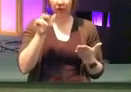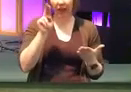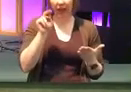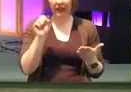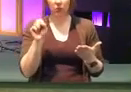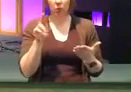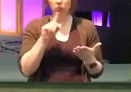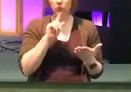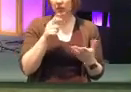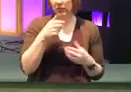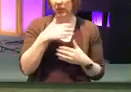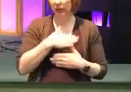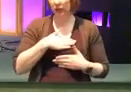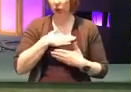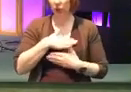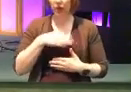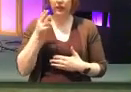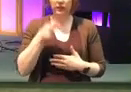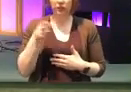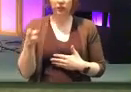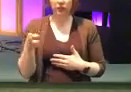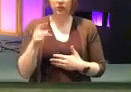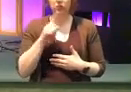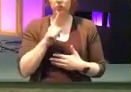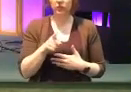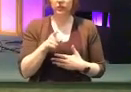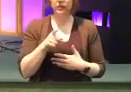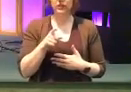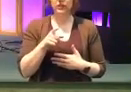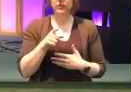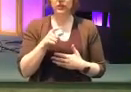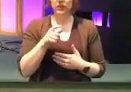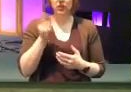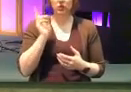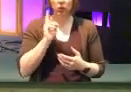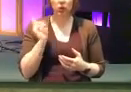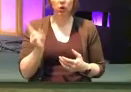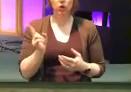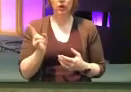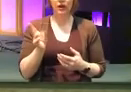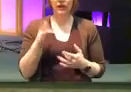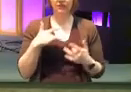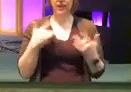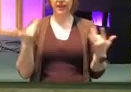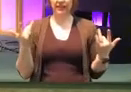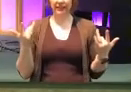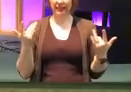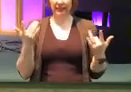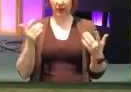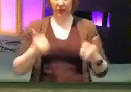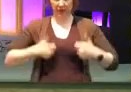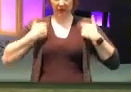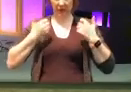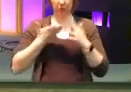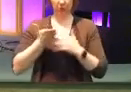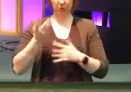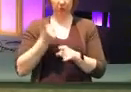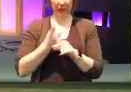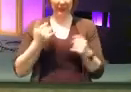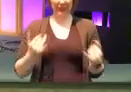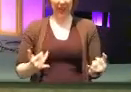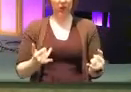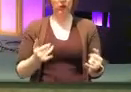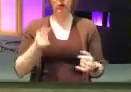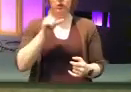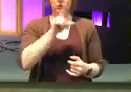history. There is an interesting historical event that actually we are living right now.